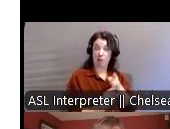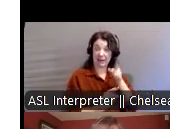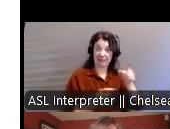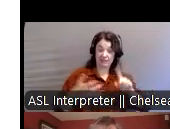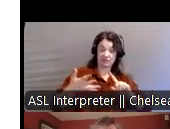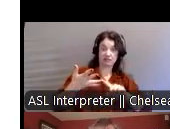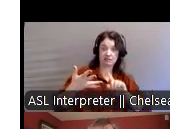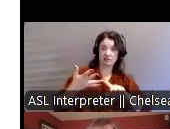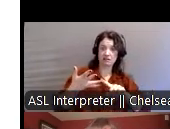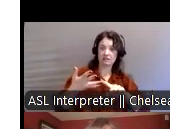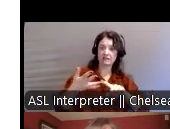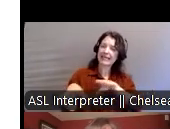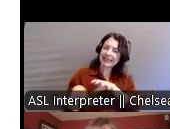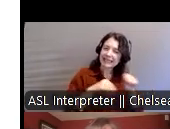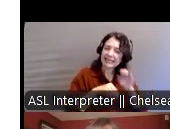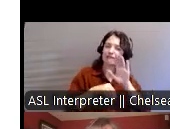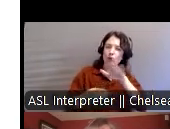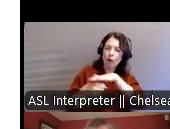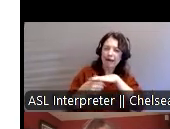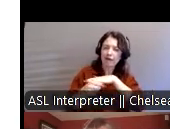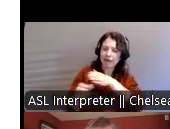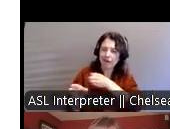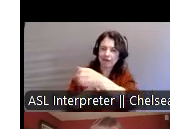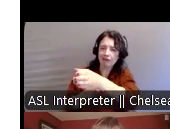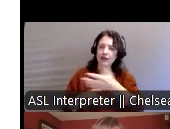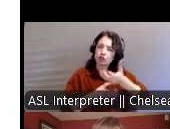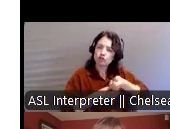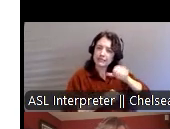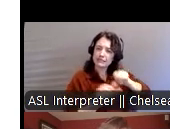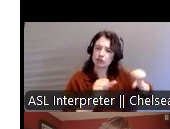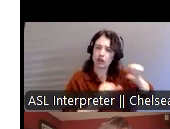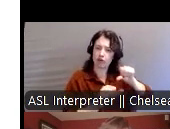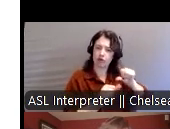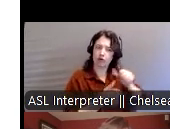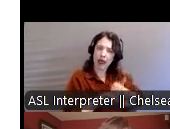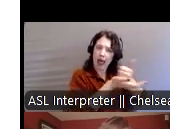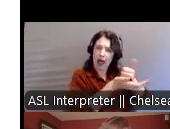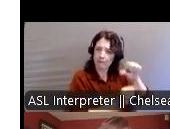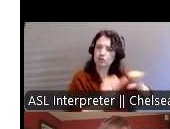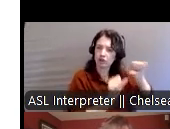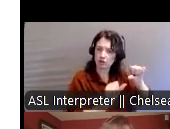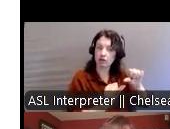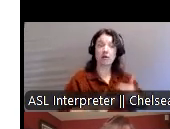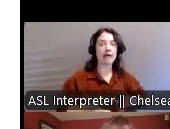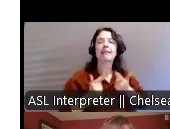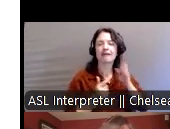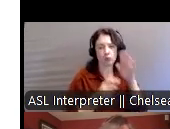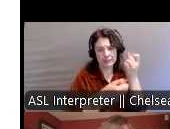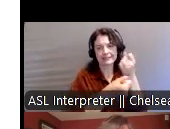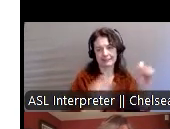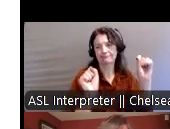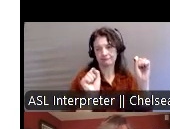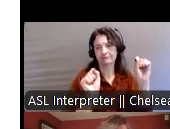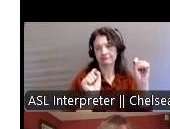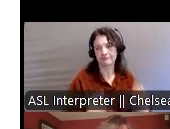your silos. Trust one another, assist one another. It will save a life. Next slide,